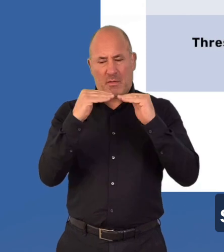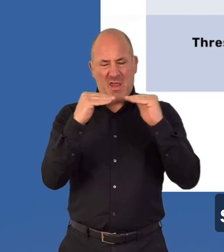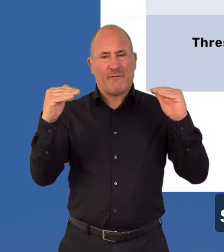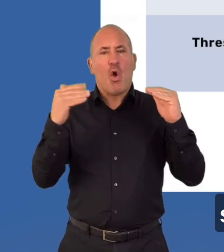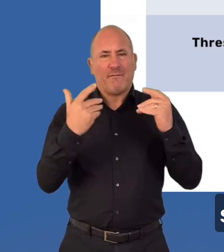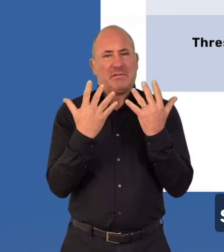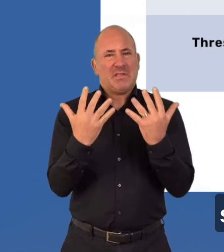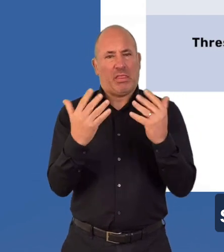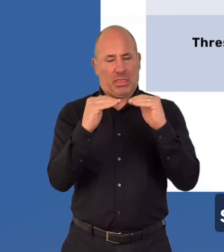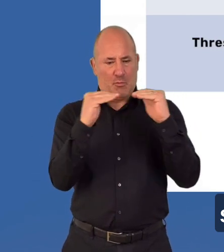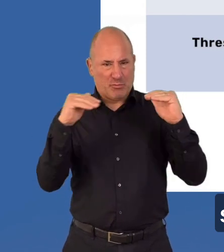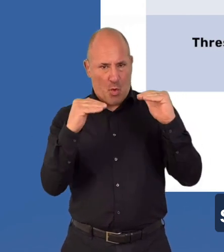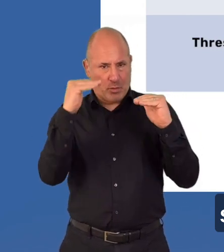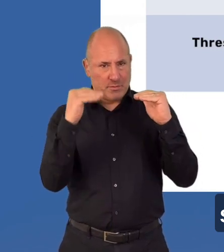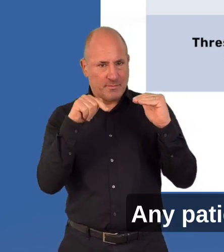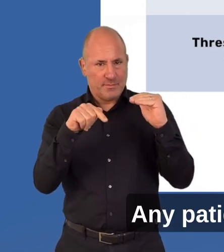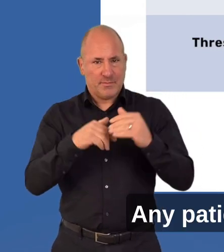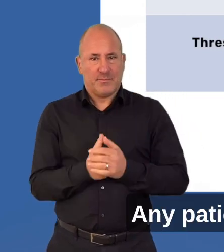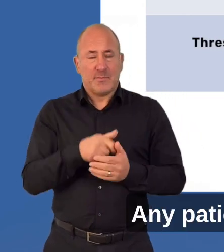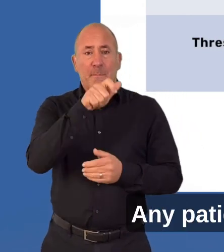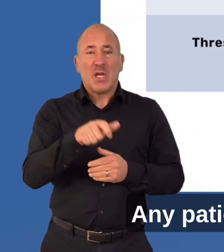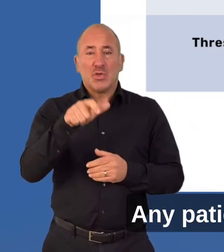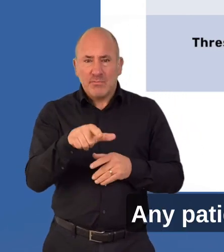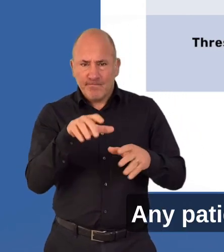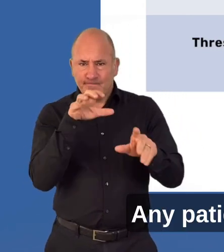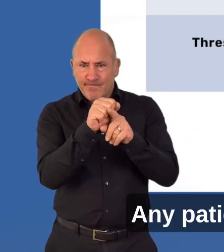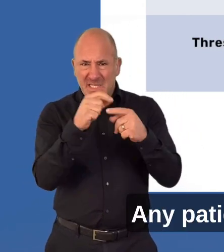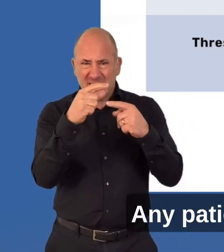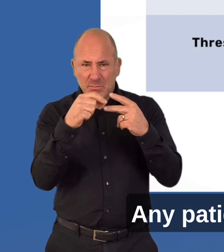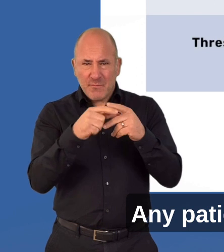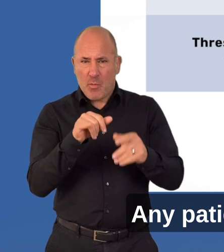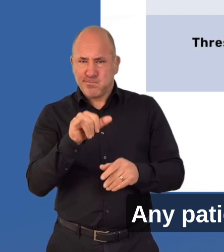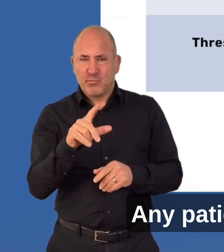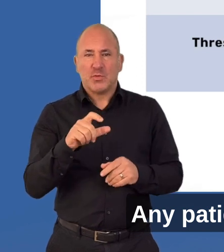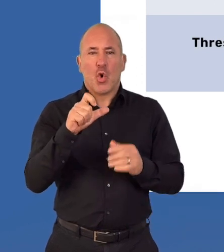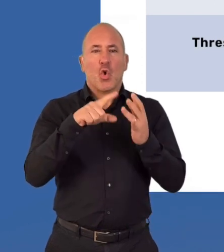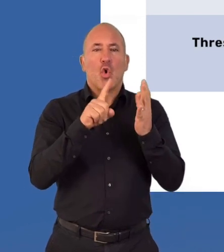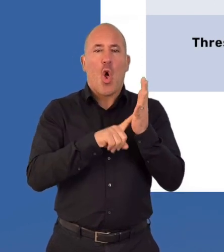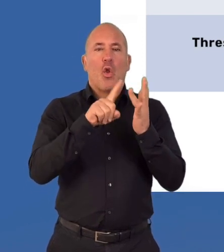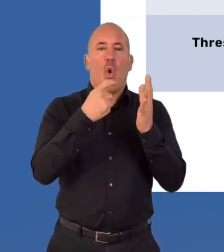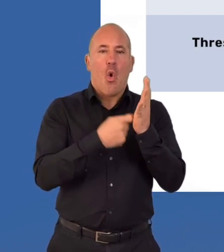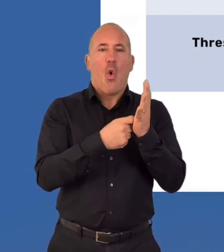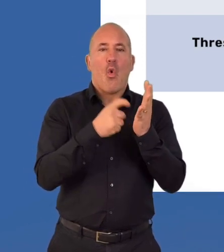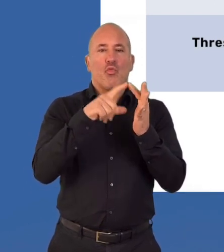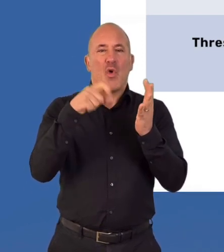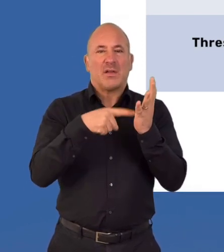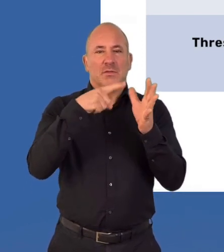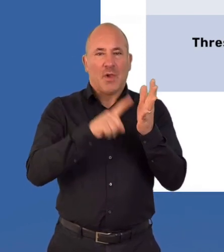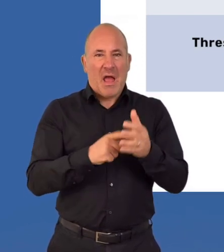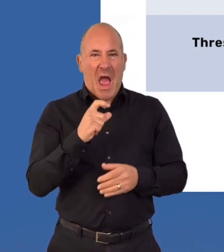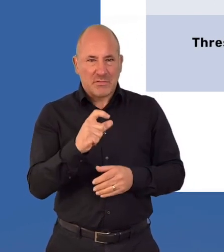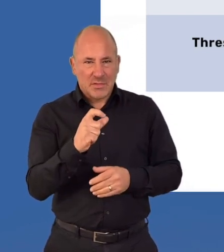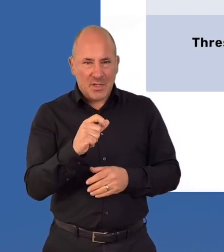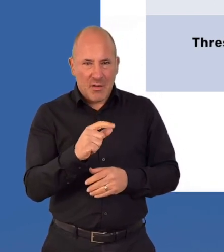but this works on a threshold of 10. Any patients presenting with symptoms of suspected colorectal cancer and a negative